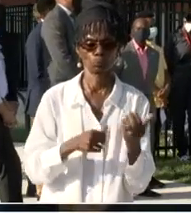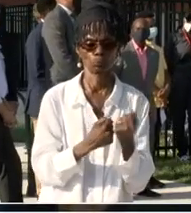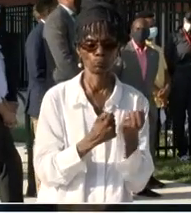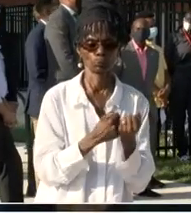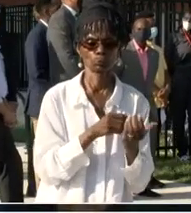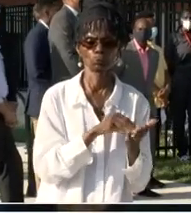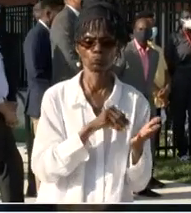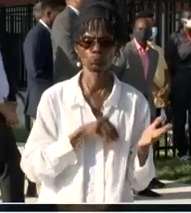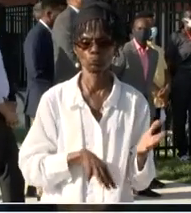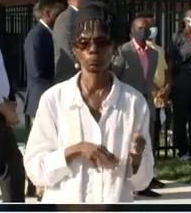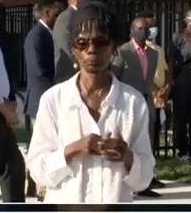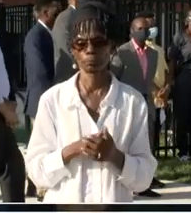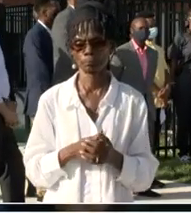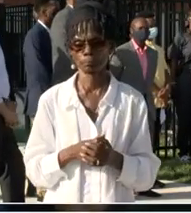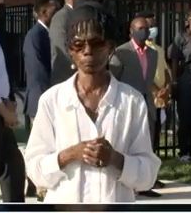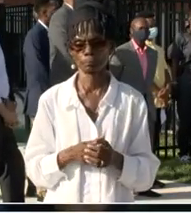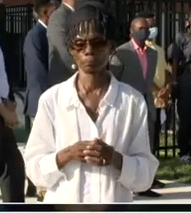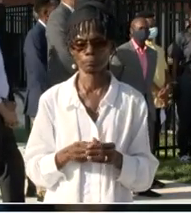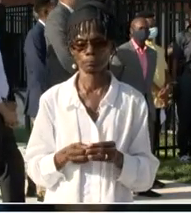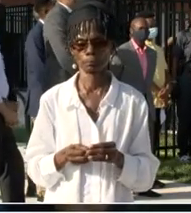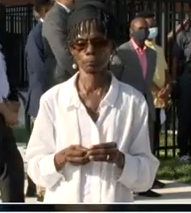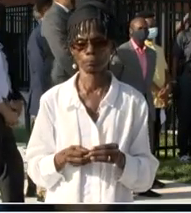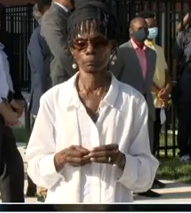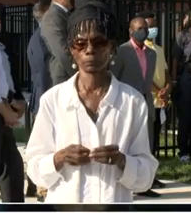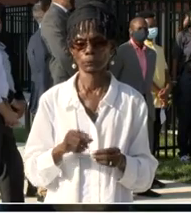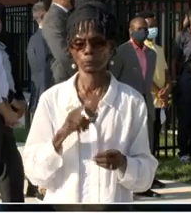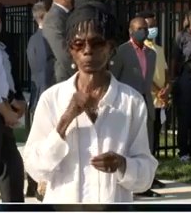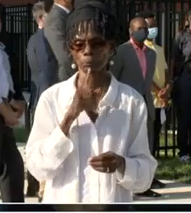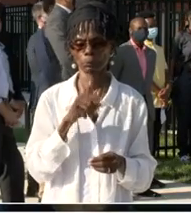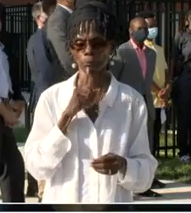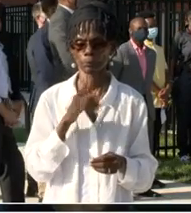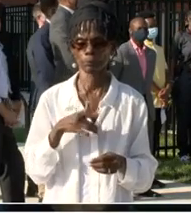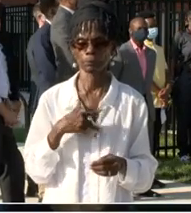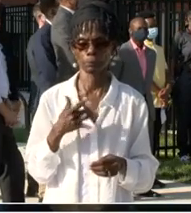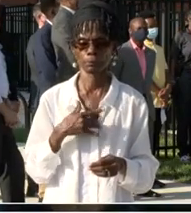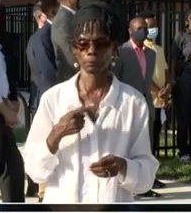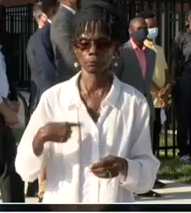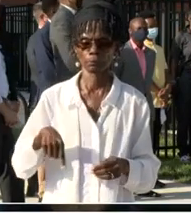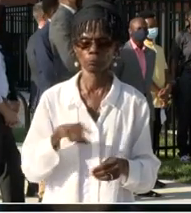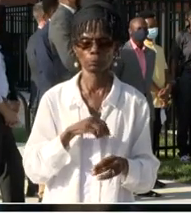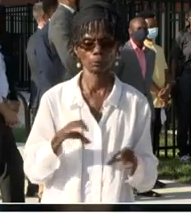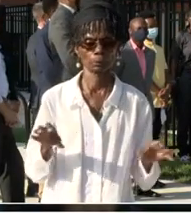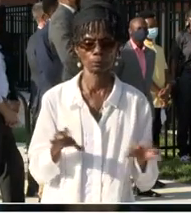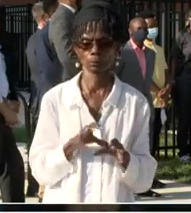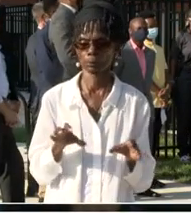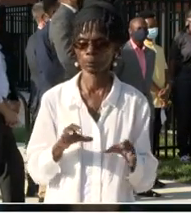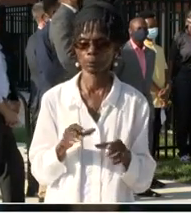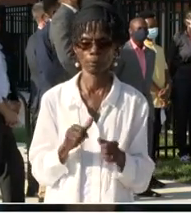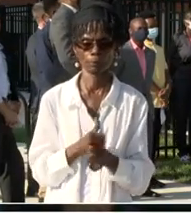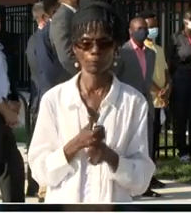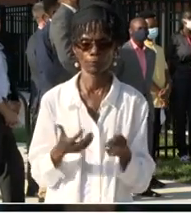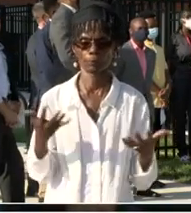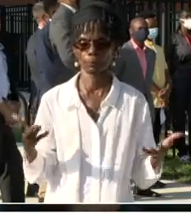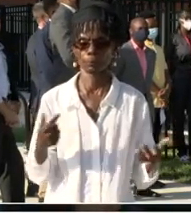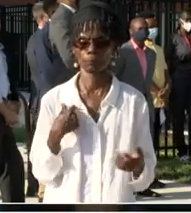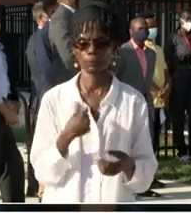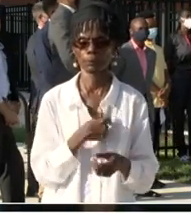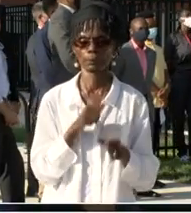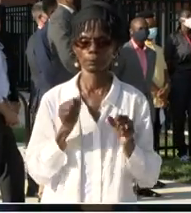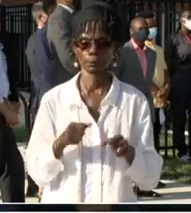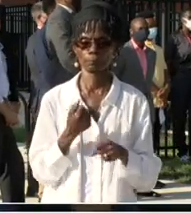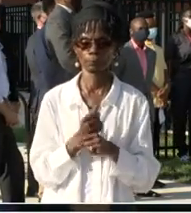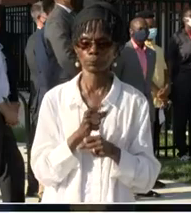time. And we have done all the things that we know how to do to make sure that we're opening